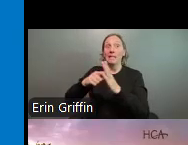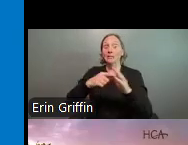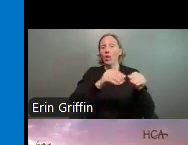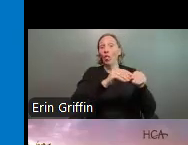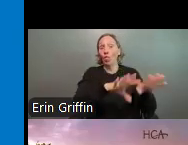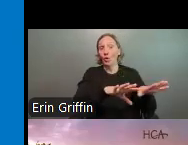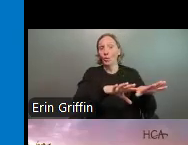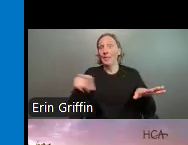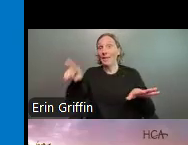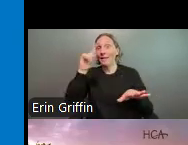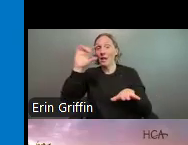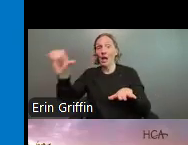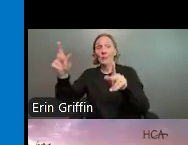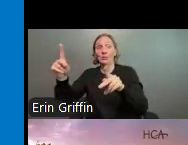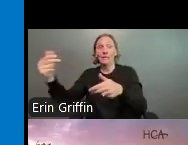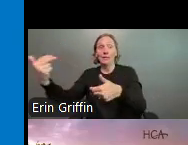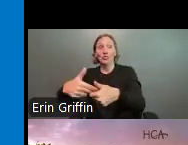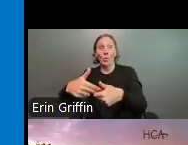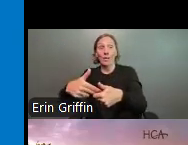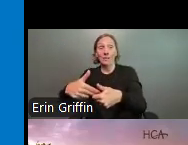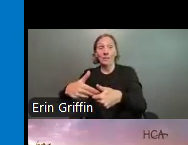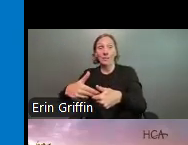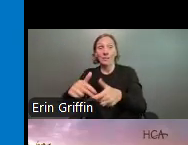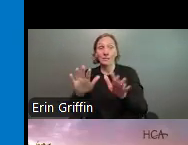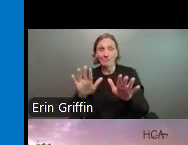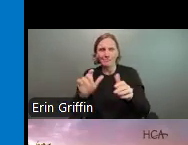their eligibility because of their income?